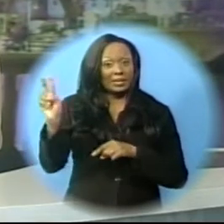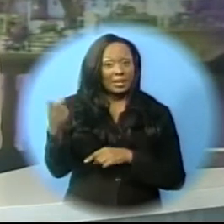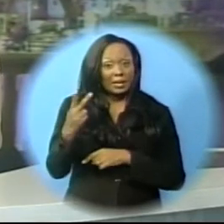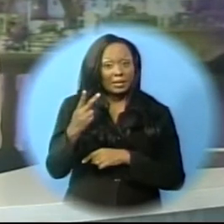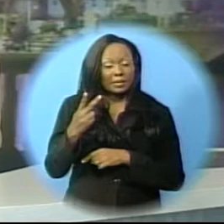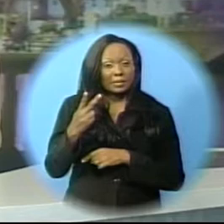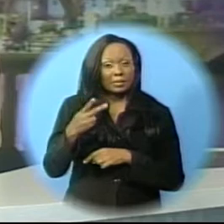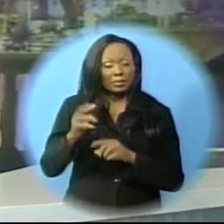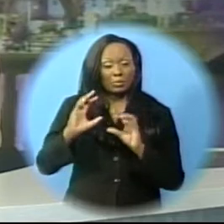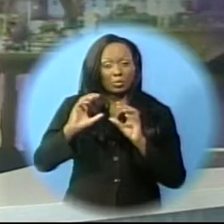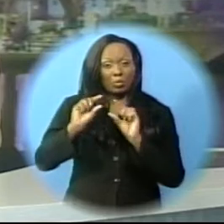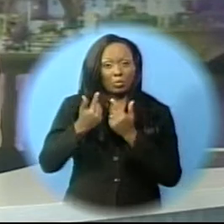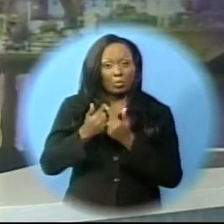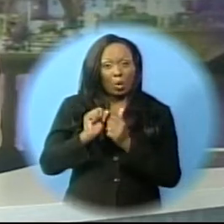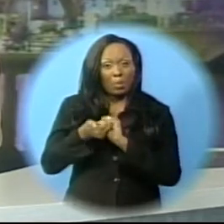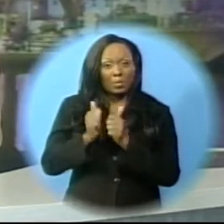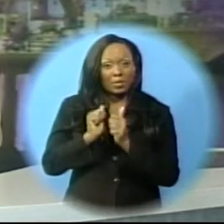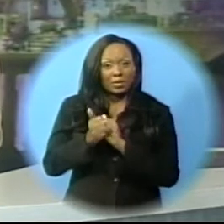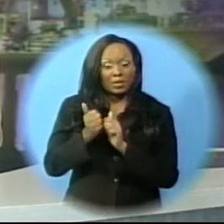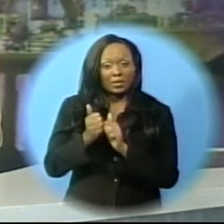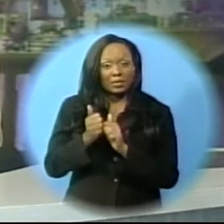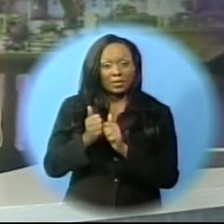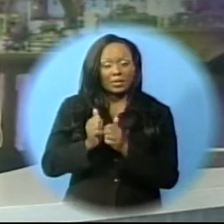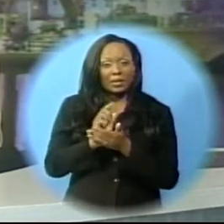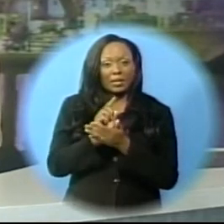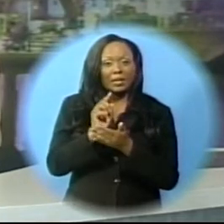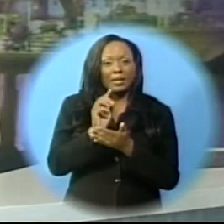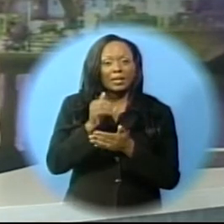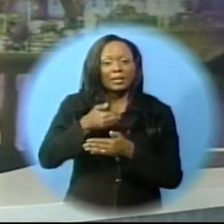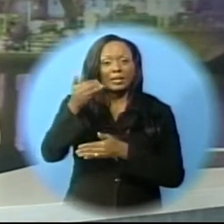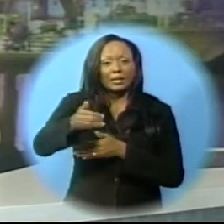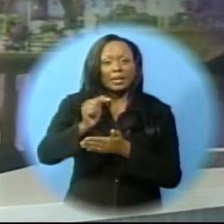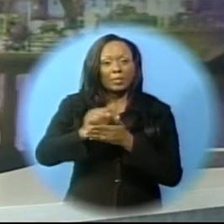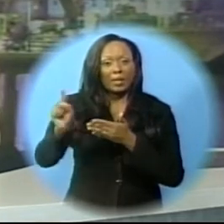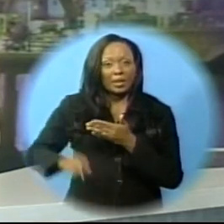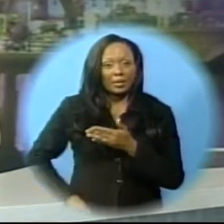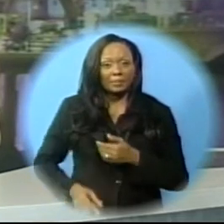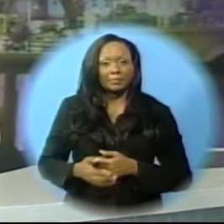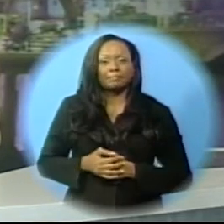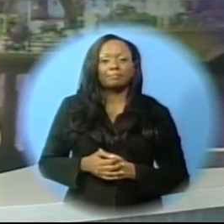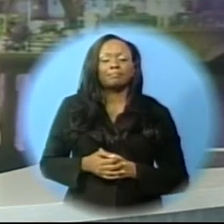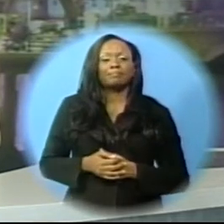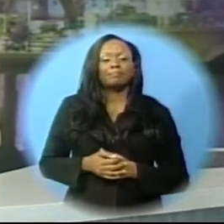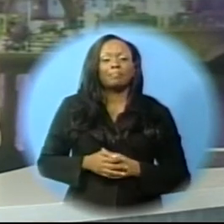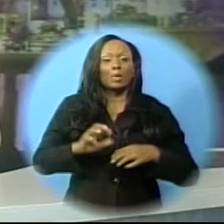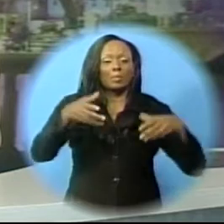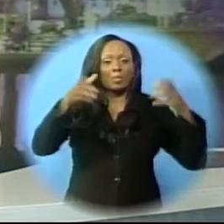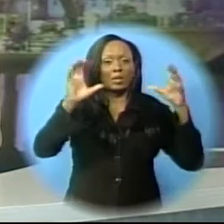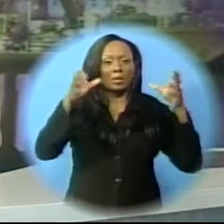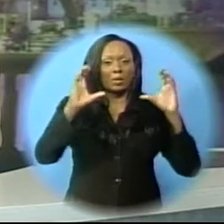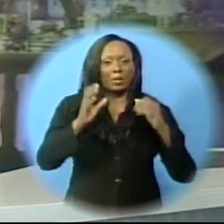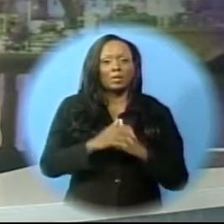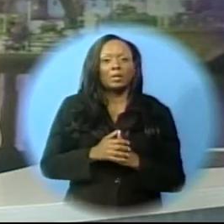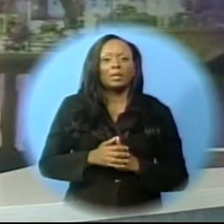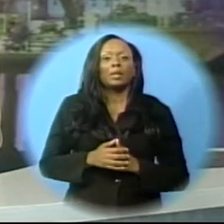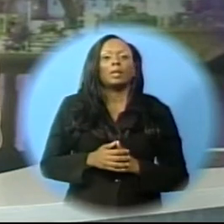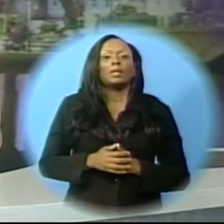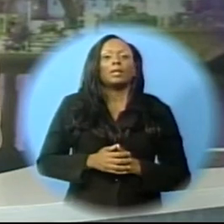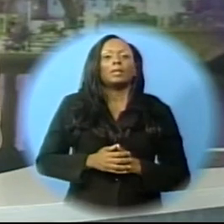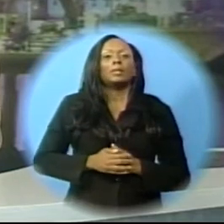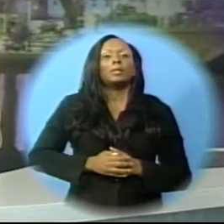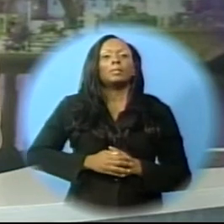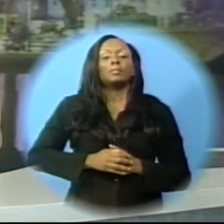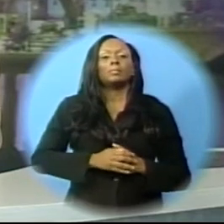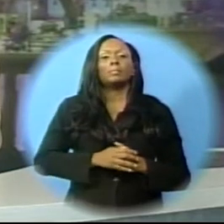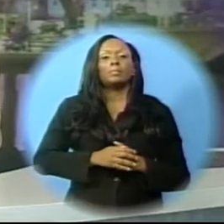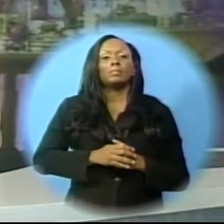for next weekend. In basketball, the top 2 seeds both got victories last night when the Co-Operators